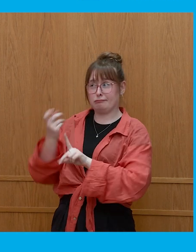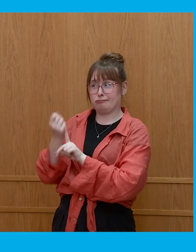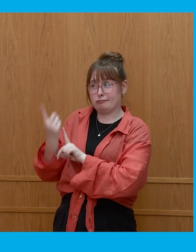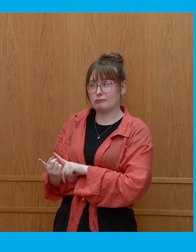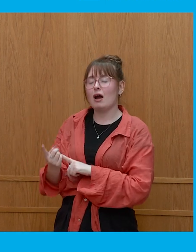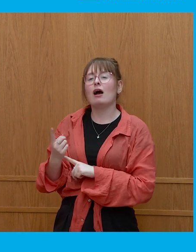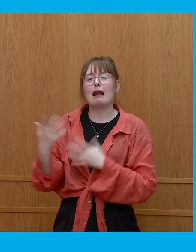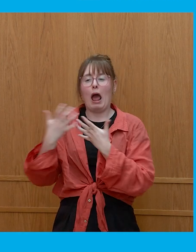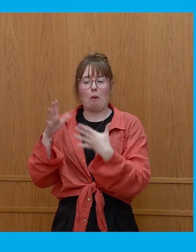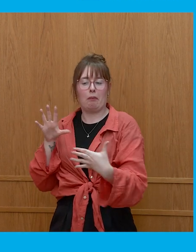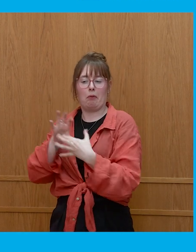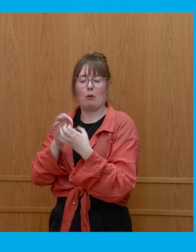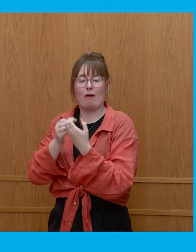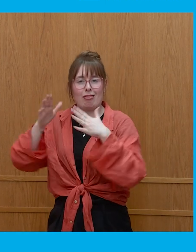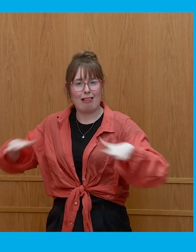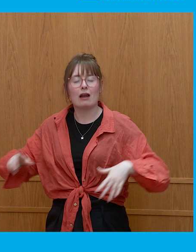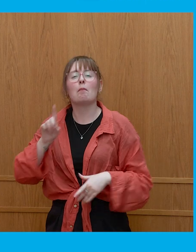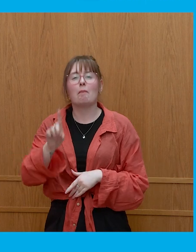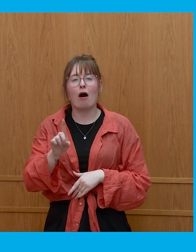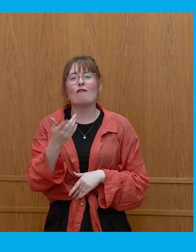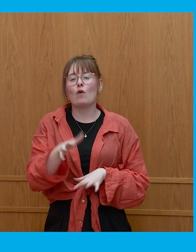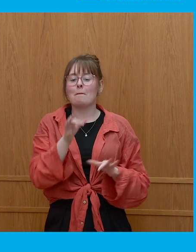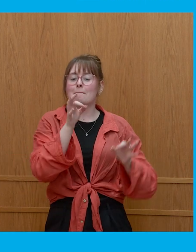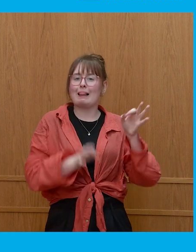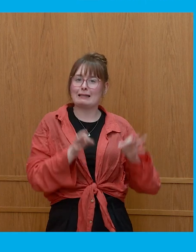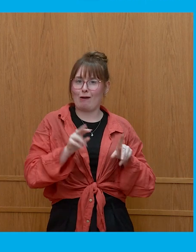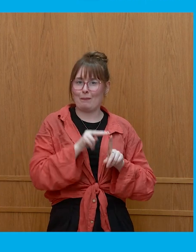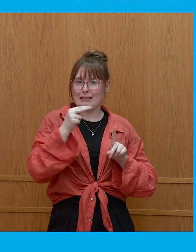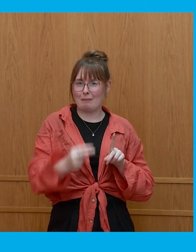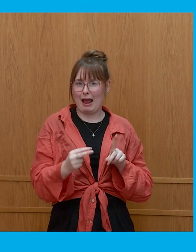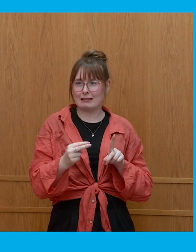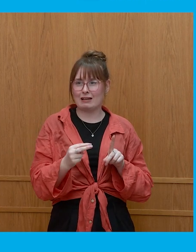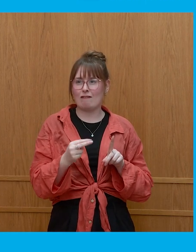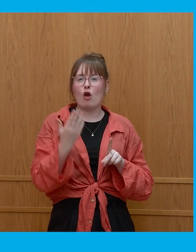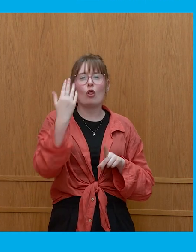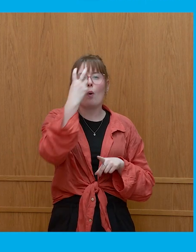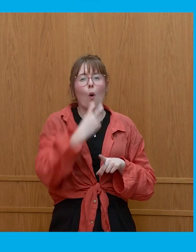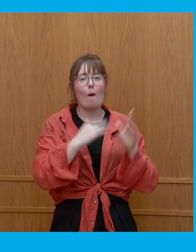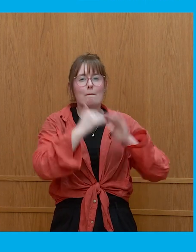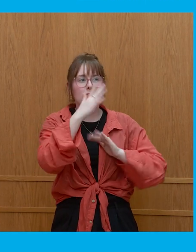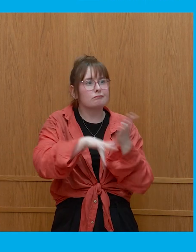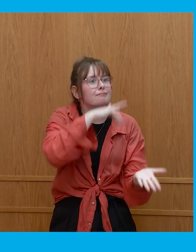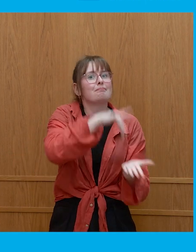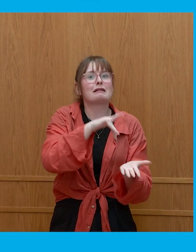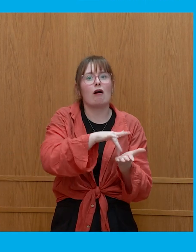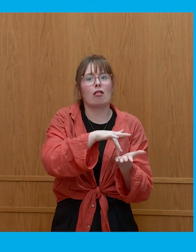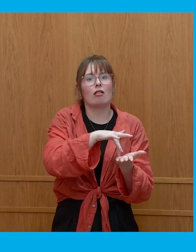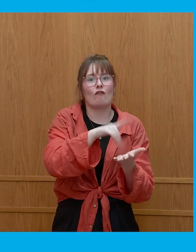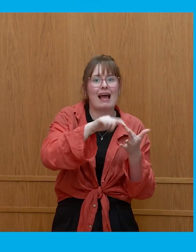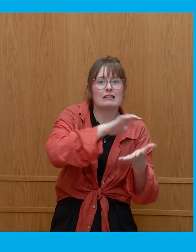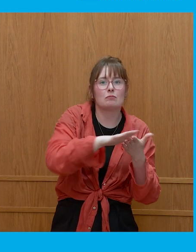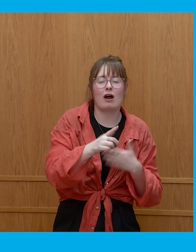land of Edinburgh. But the from a political point of view, being in the middle of a city is really important. And that's the one